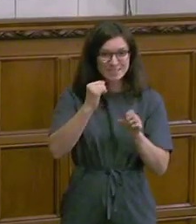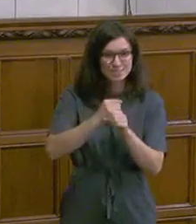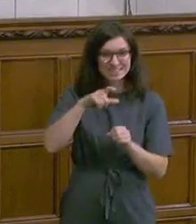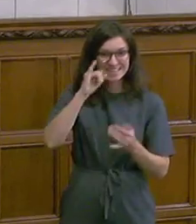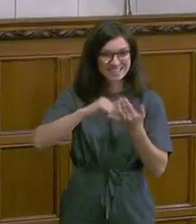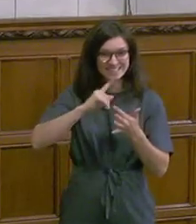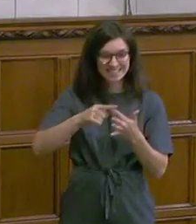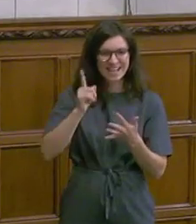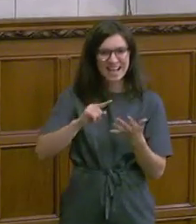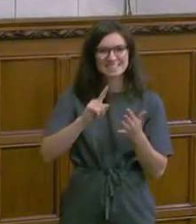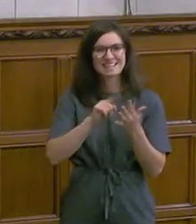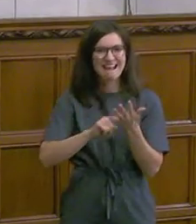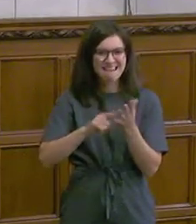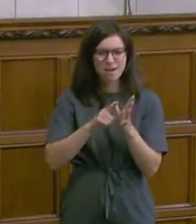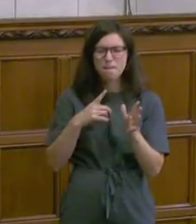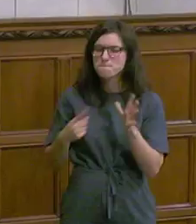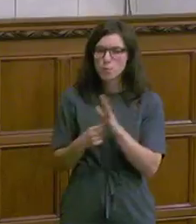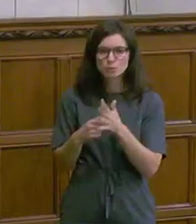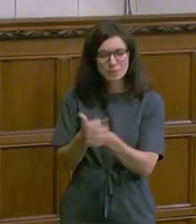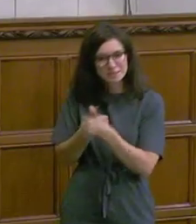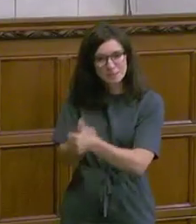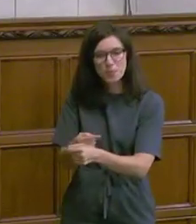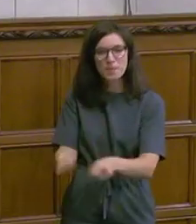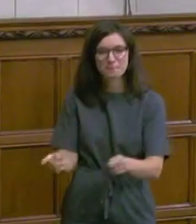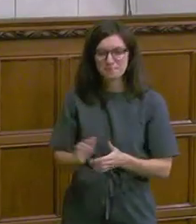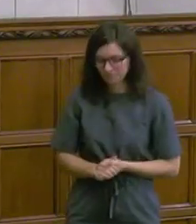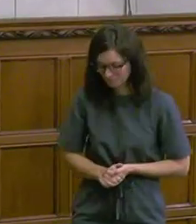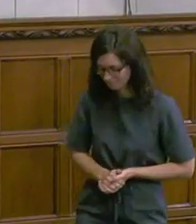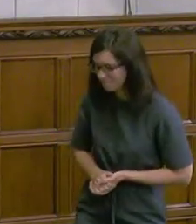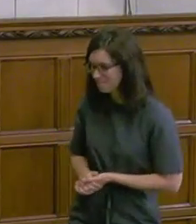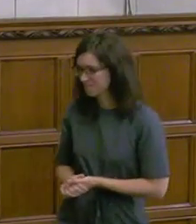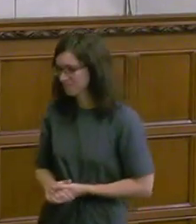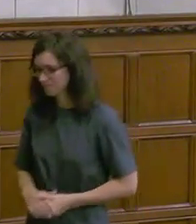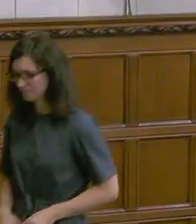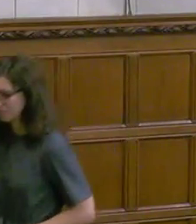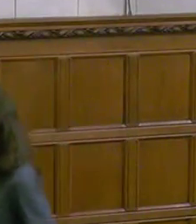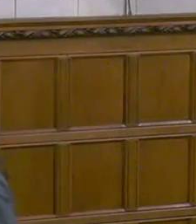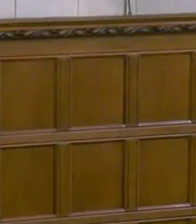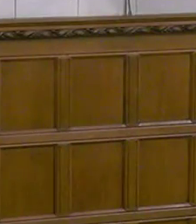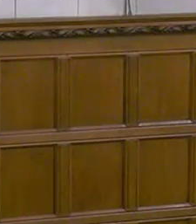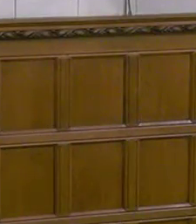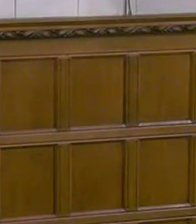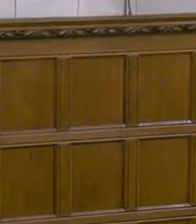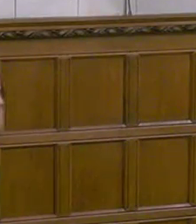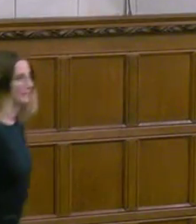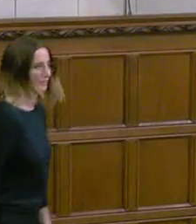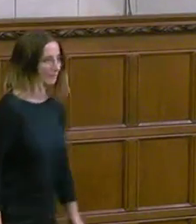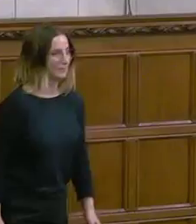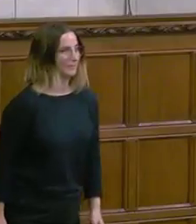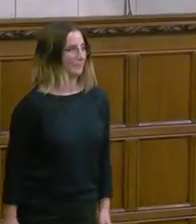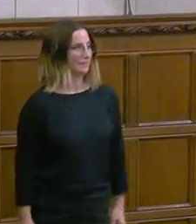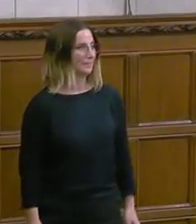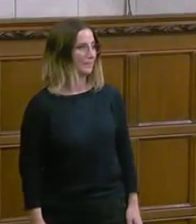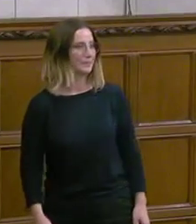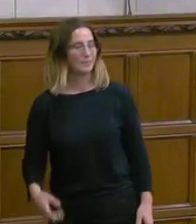need. Thank you, Mr Stringer, and it's a pleasure to speak under your chairmanship, and I congratulate the Honourable Member for Poplar